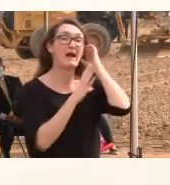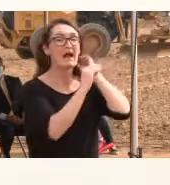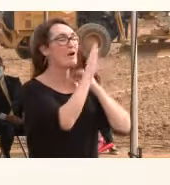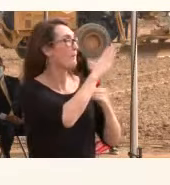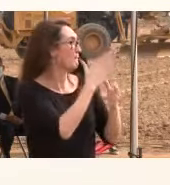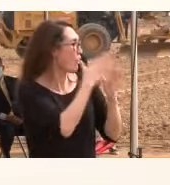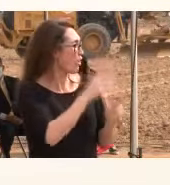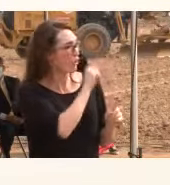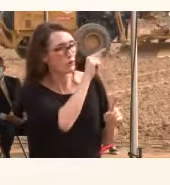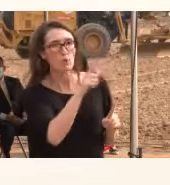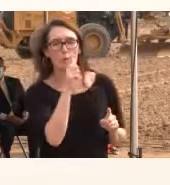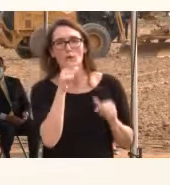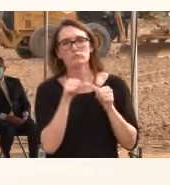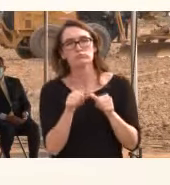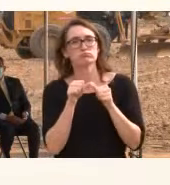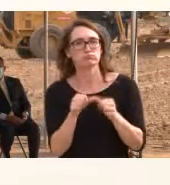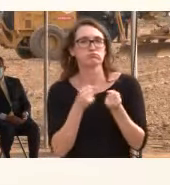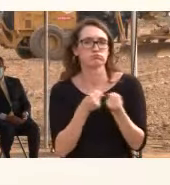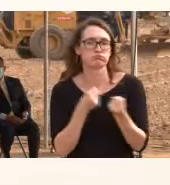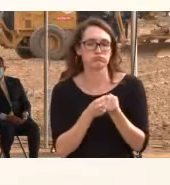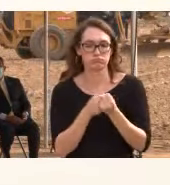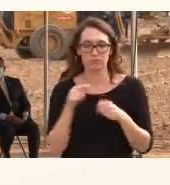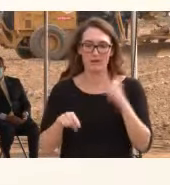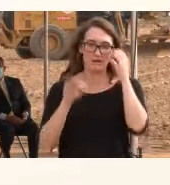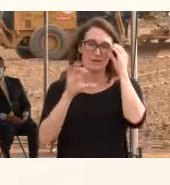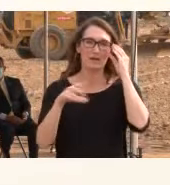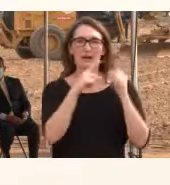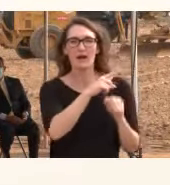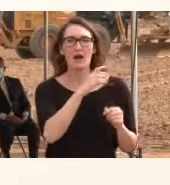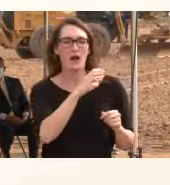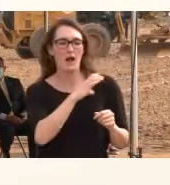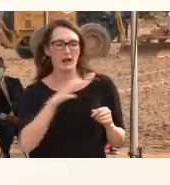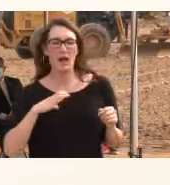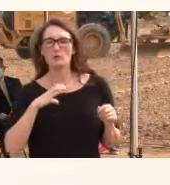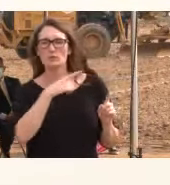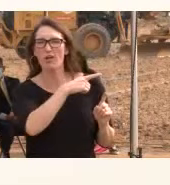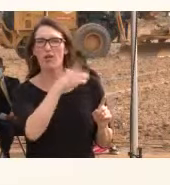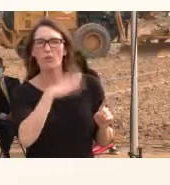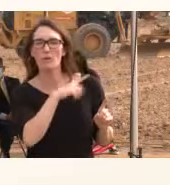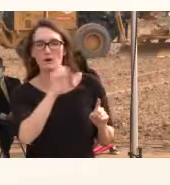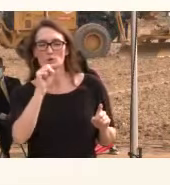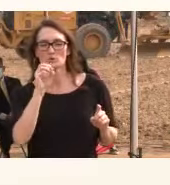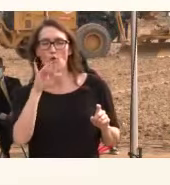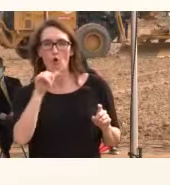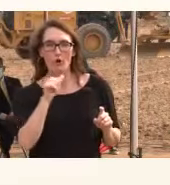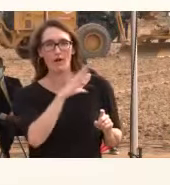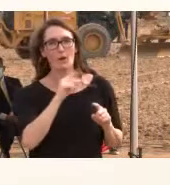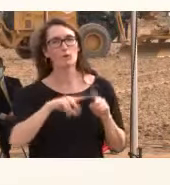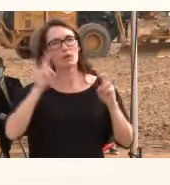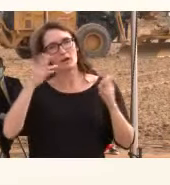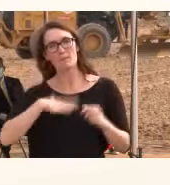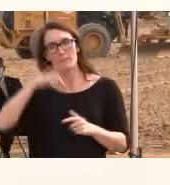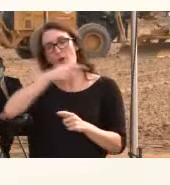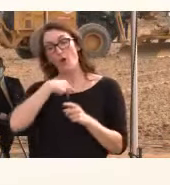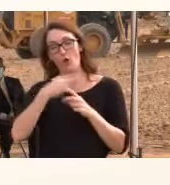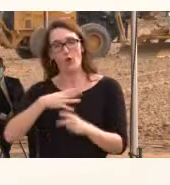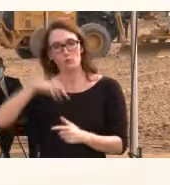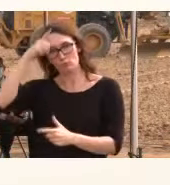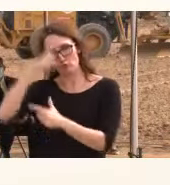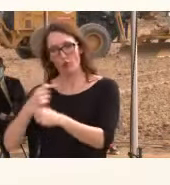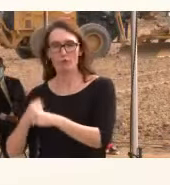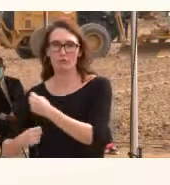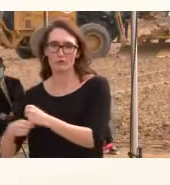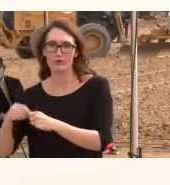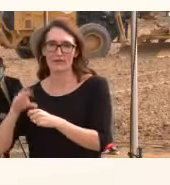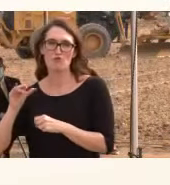been a tireless advocate for us at City Hall, Councilwoman Soria, and to my brother in crime. We get